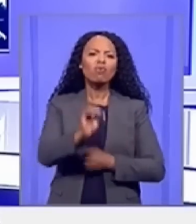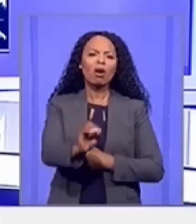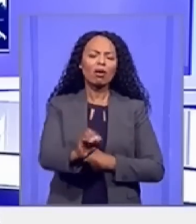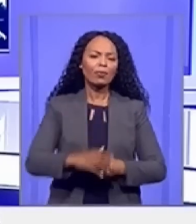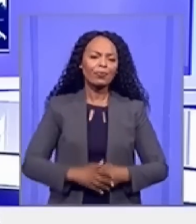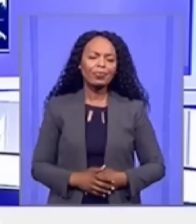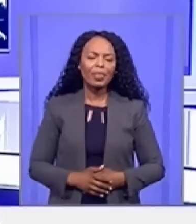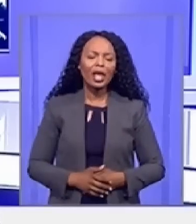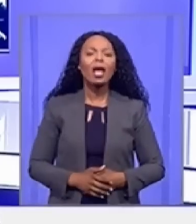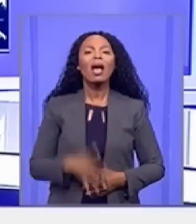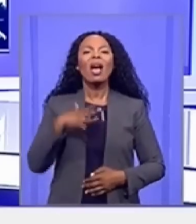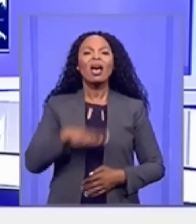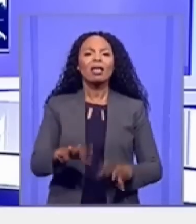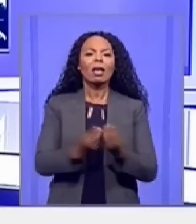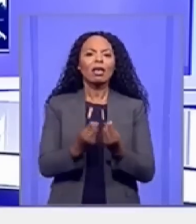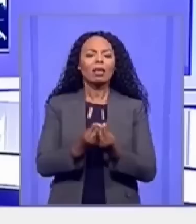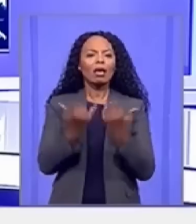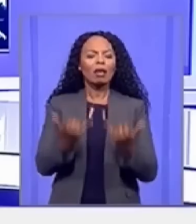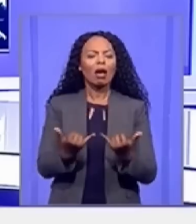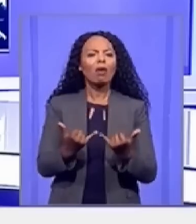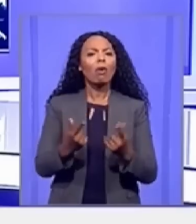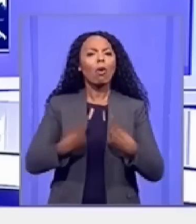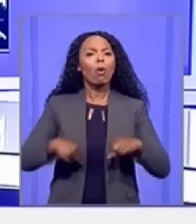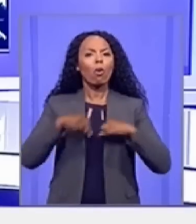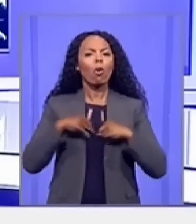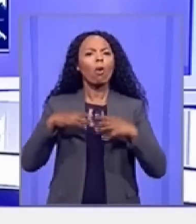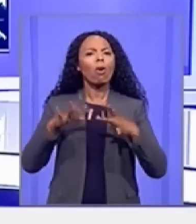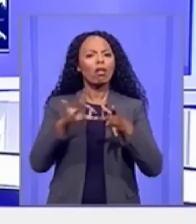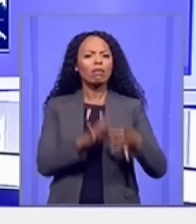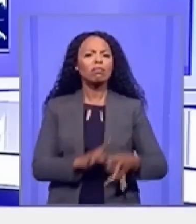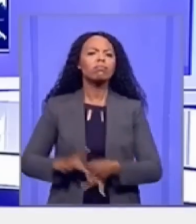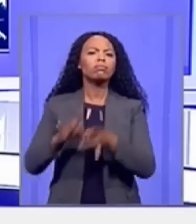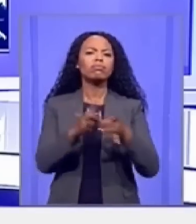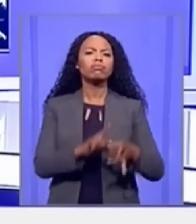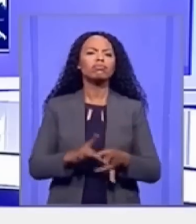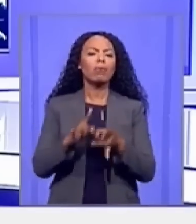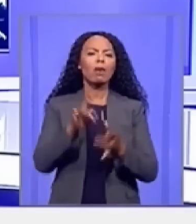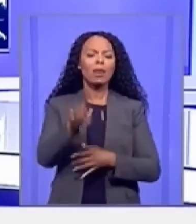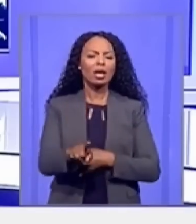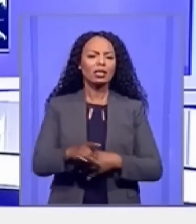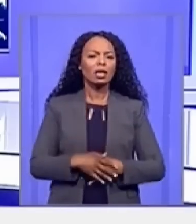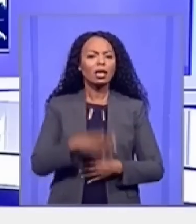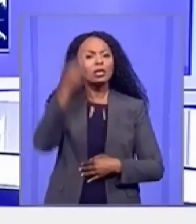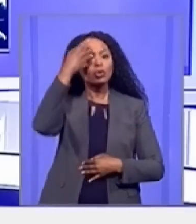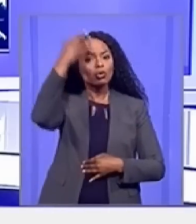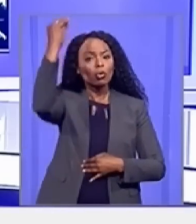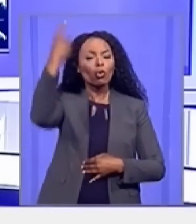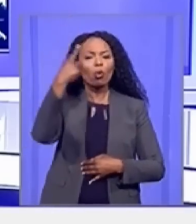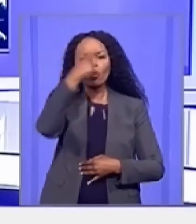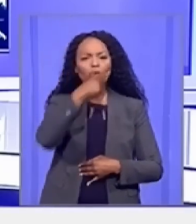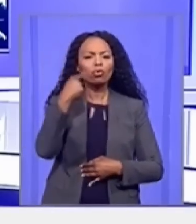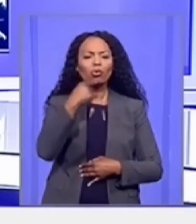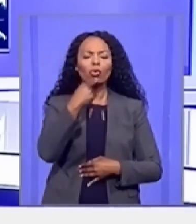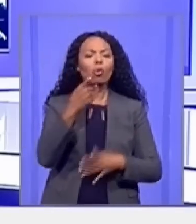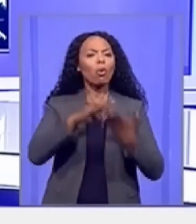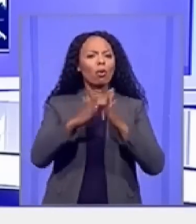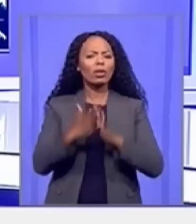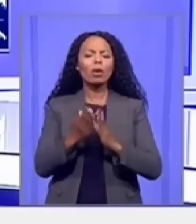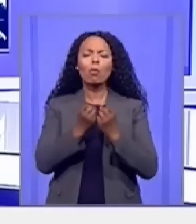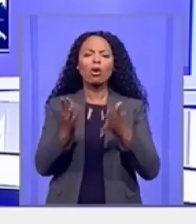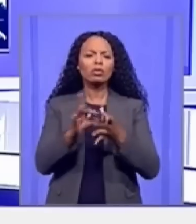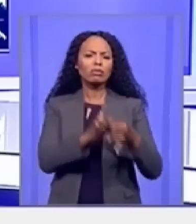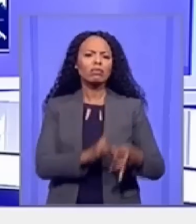tse ding ke phedisano Basotho ke batho ba phedisana re ba bona ka ho phedisana ke ka ho re na le